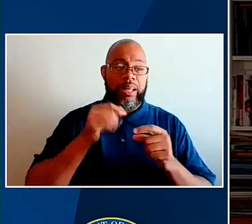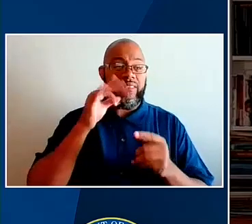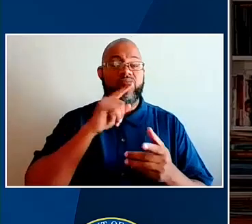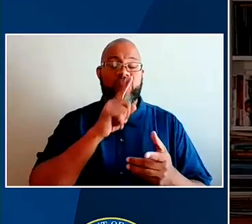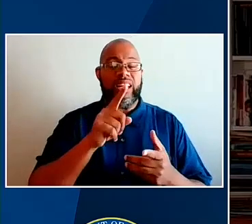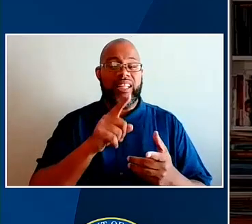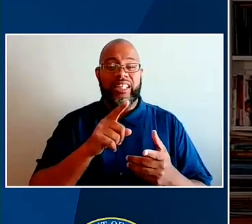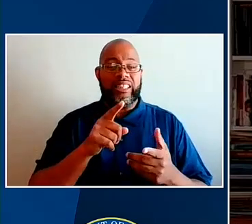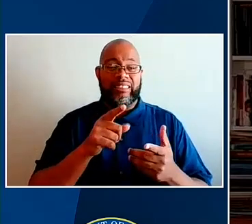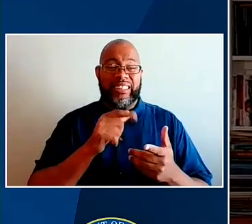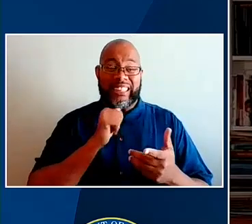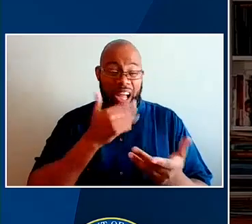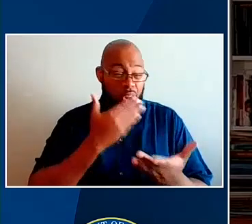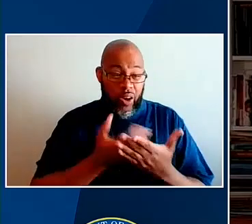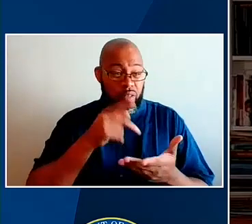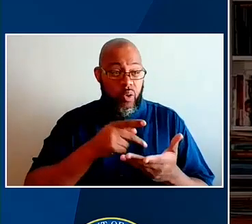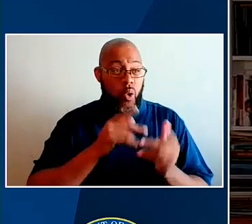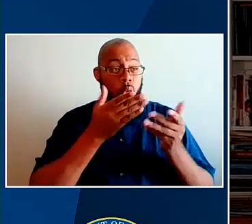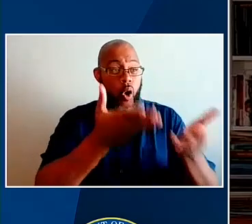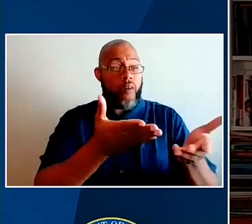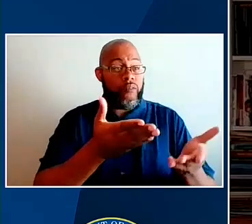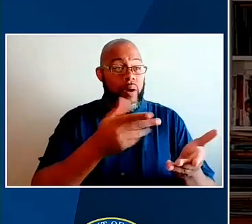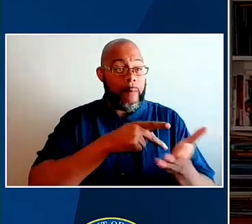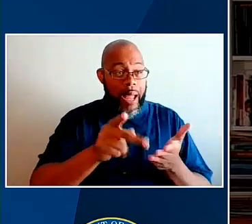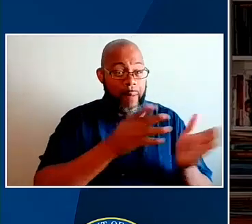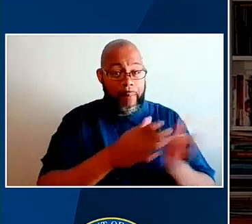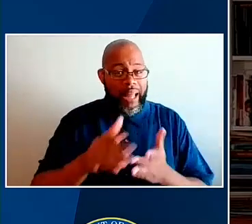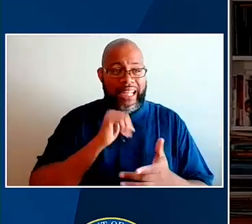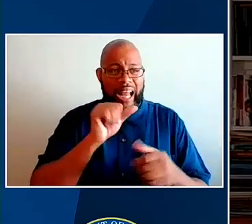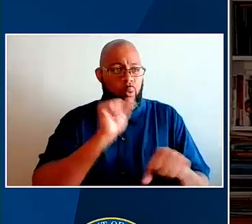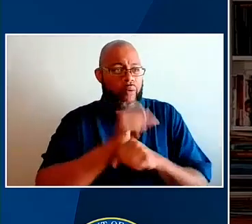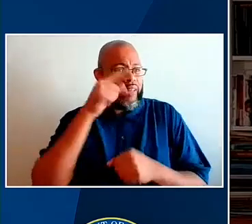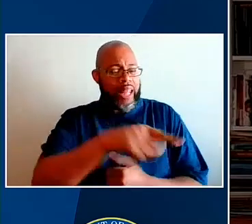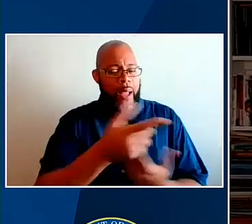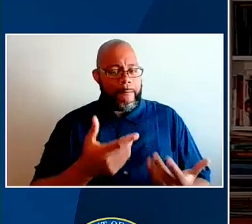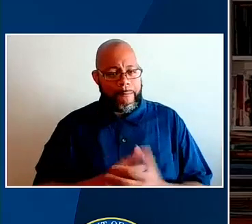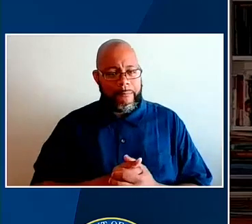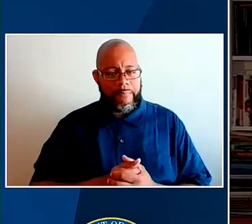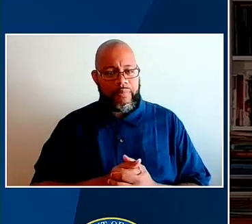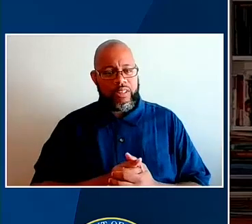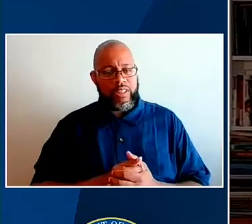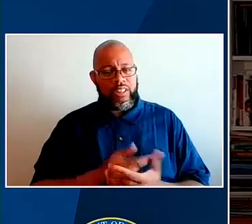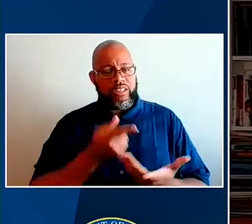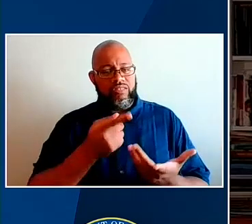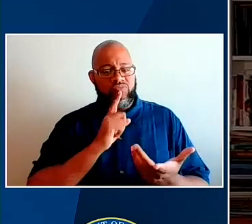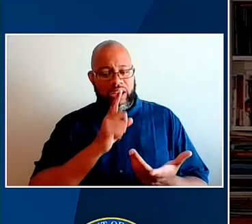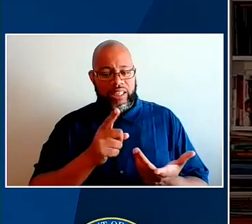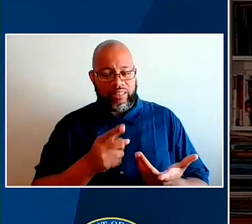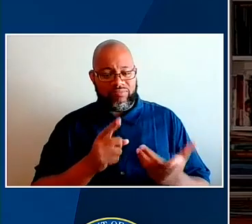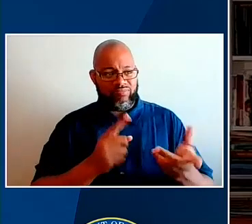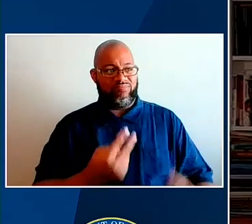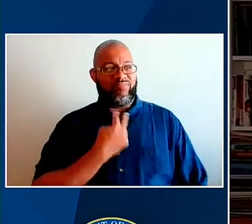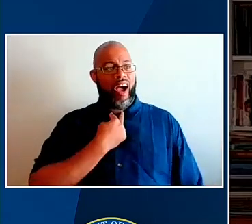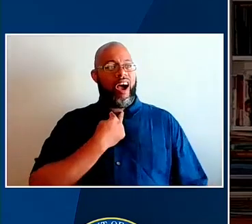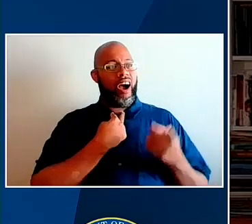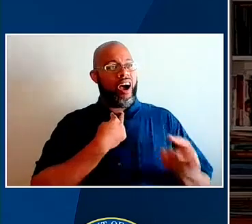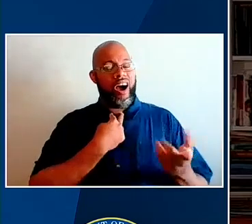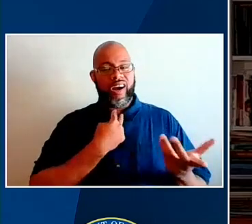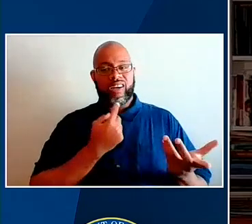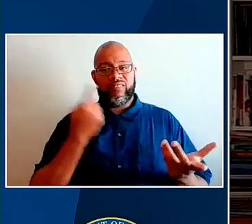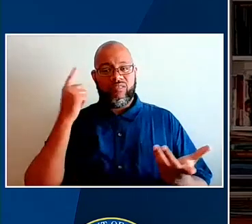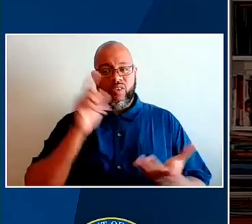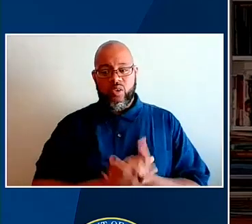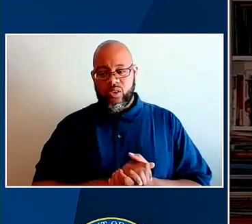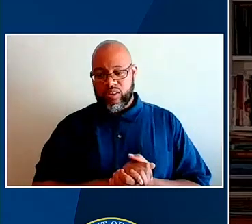them a repayment scheme that is still not workable for them. You're checkmating them for you